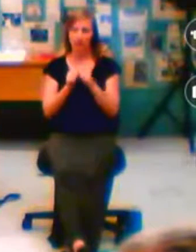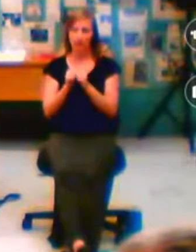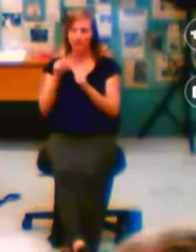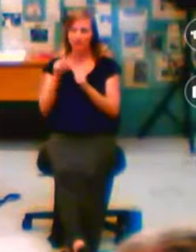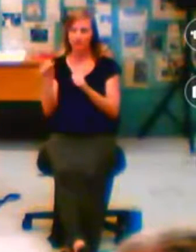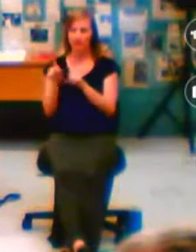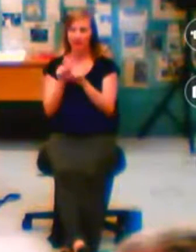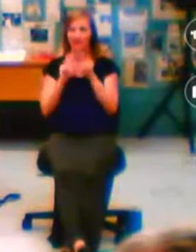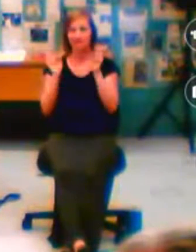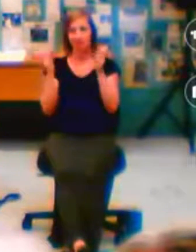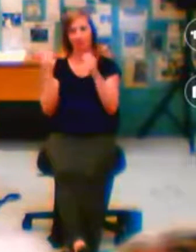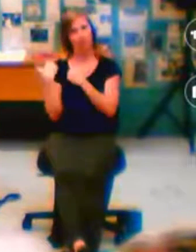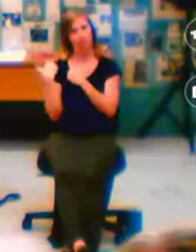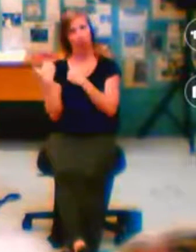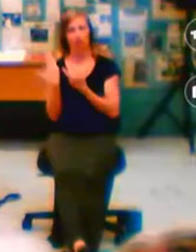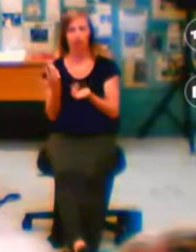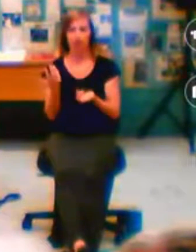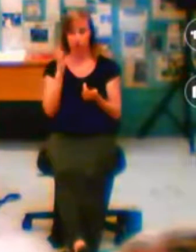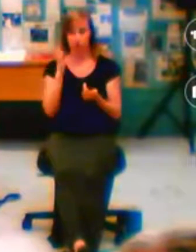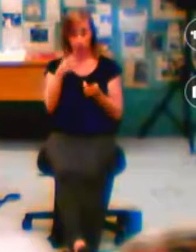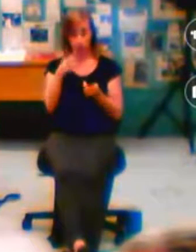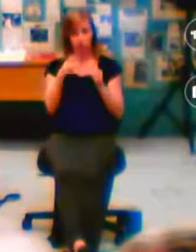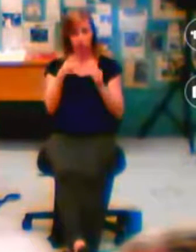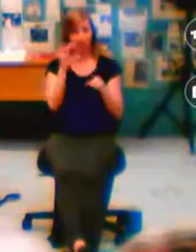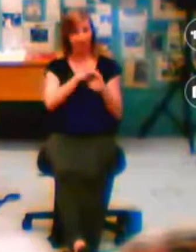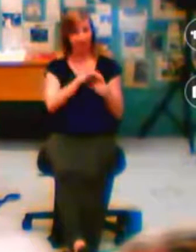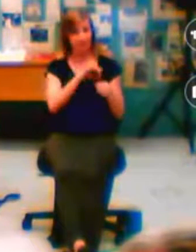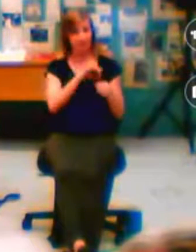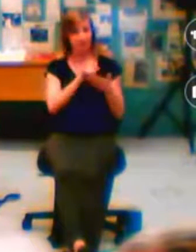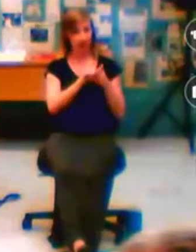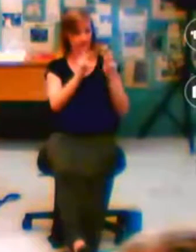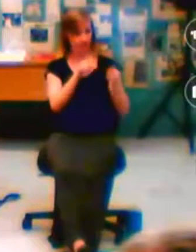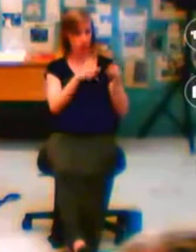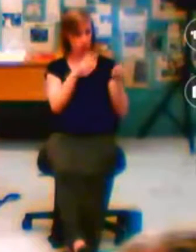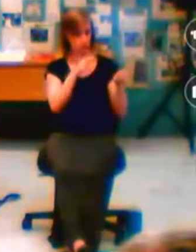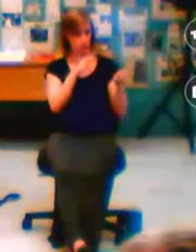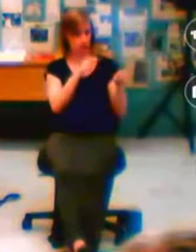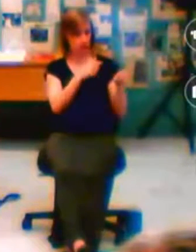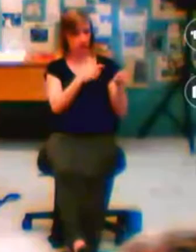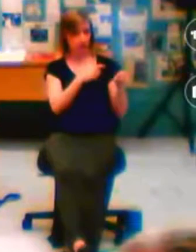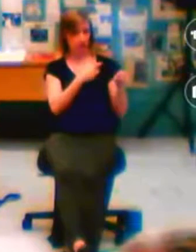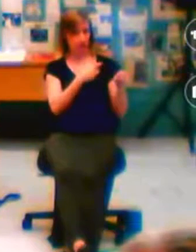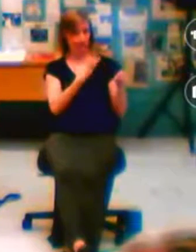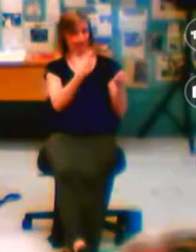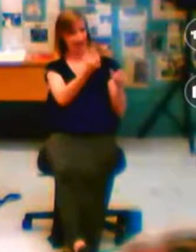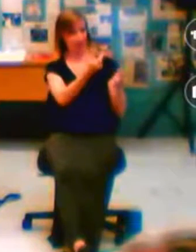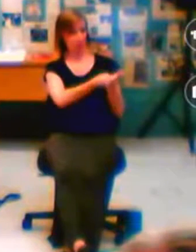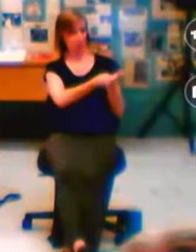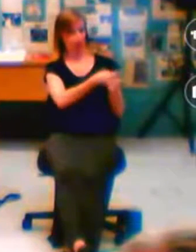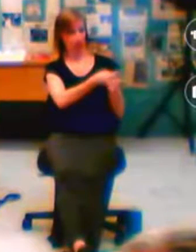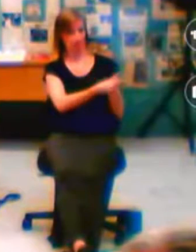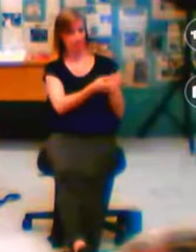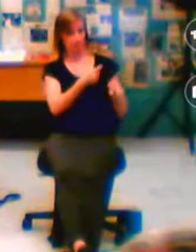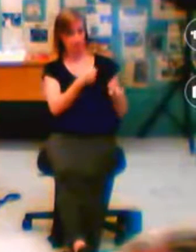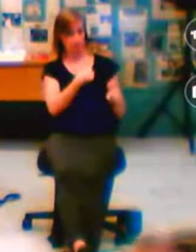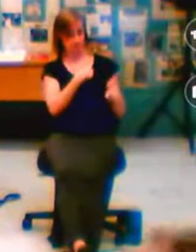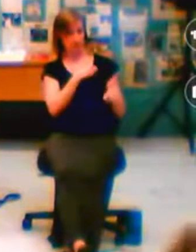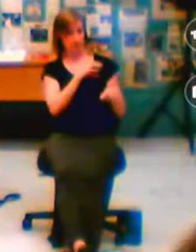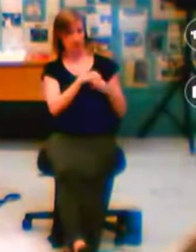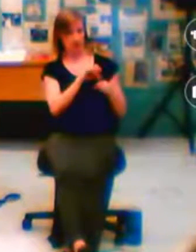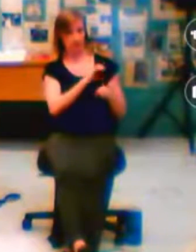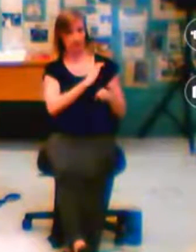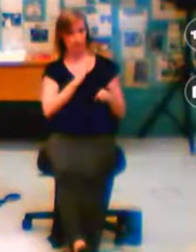to other elected offices. And how the population really looks at people with disabilities as being such a burden.